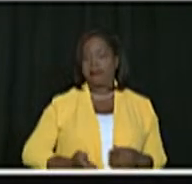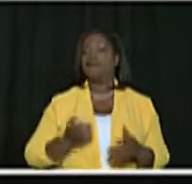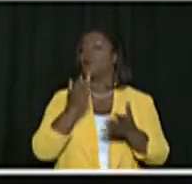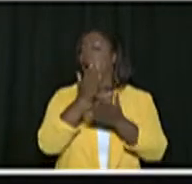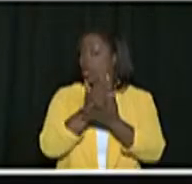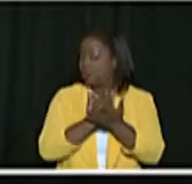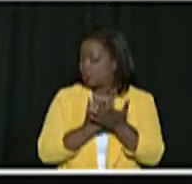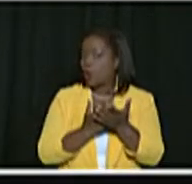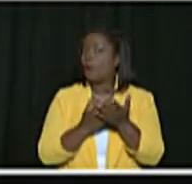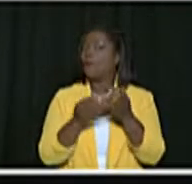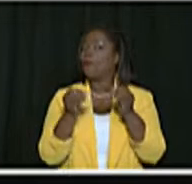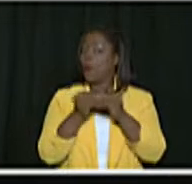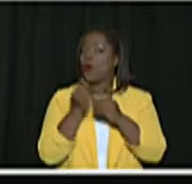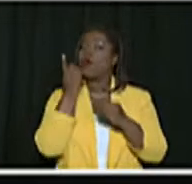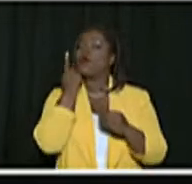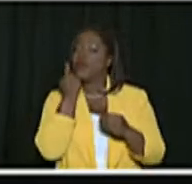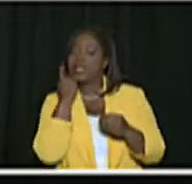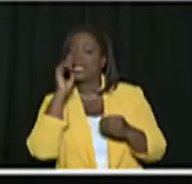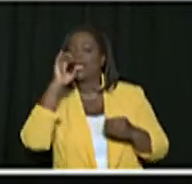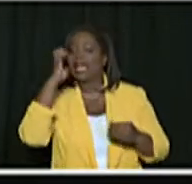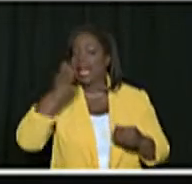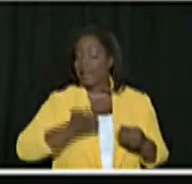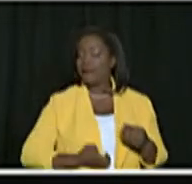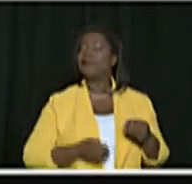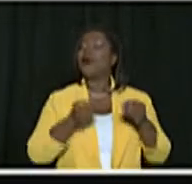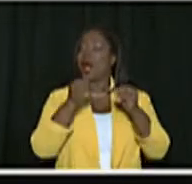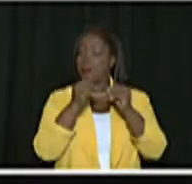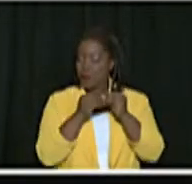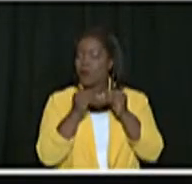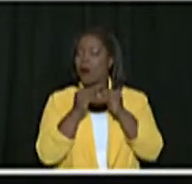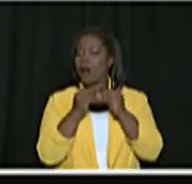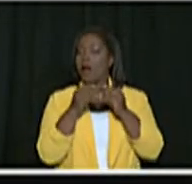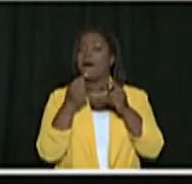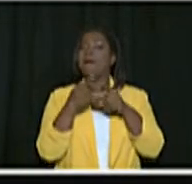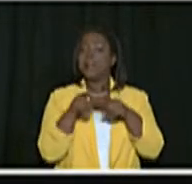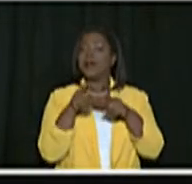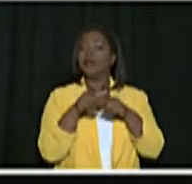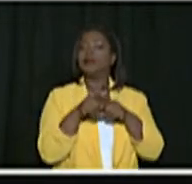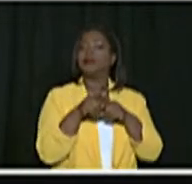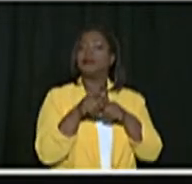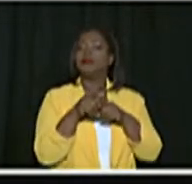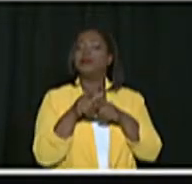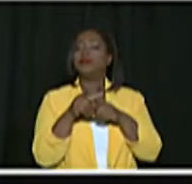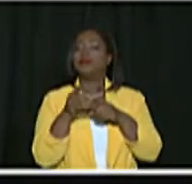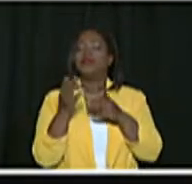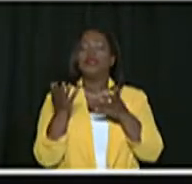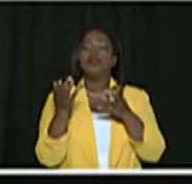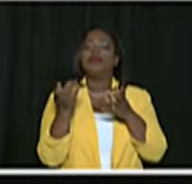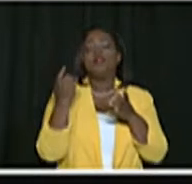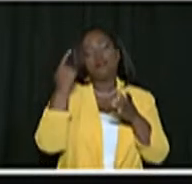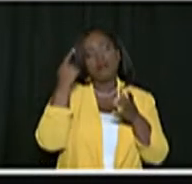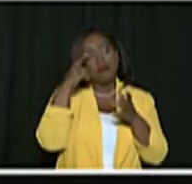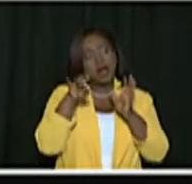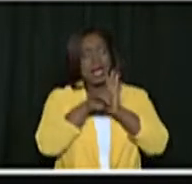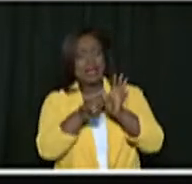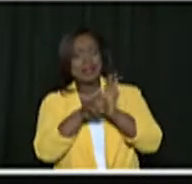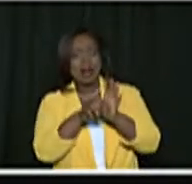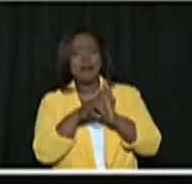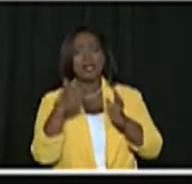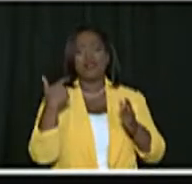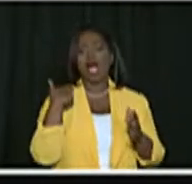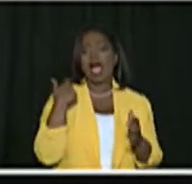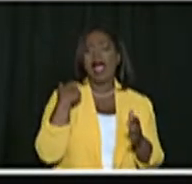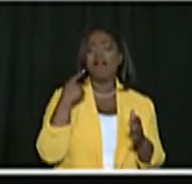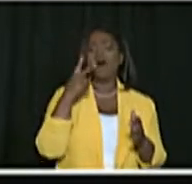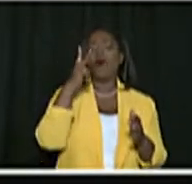the cases of child abuse. So on average, we have, let's say, 1,200 cases each month of child abuse, but we're able